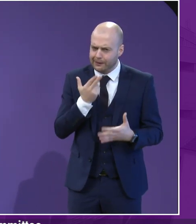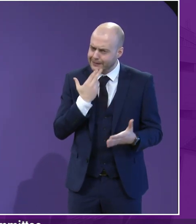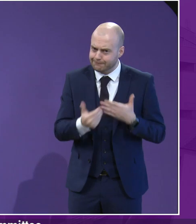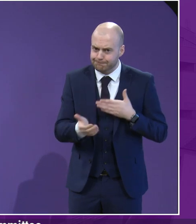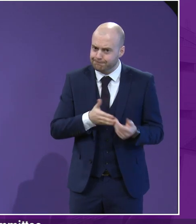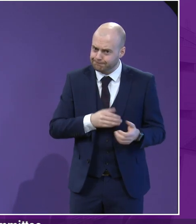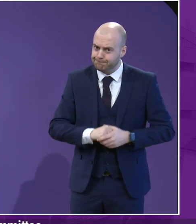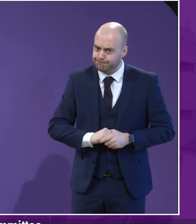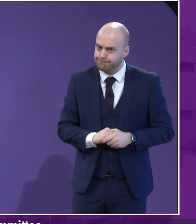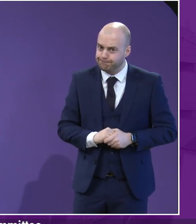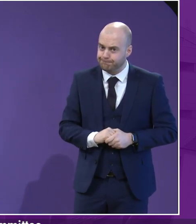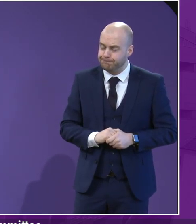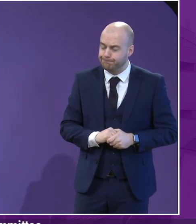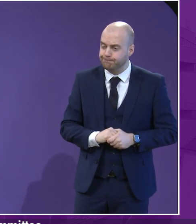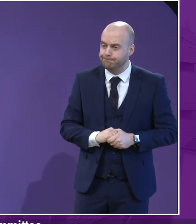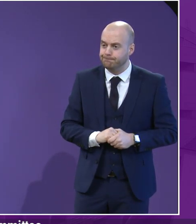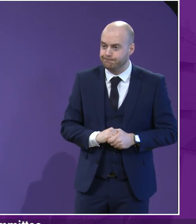going to add that